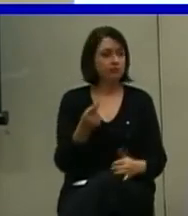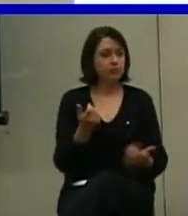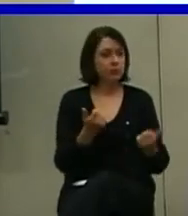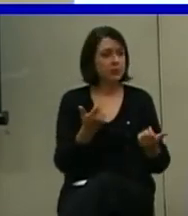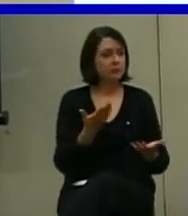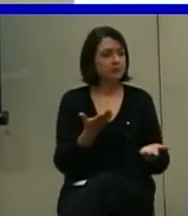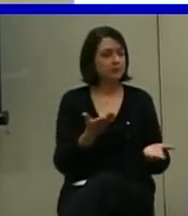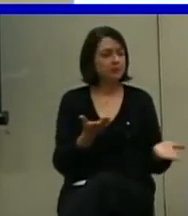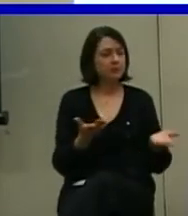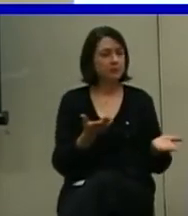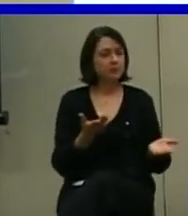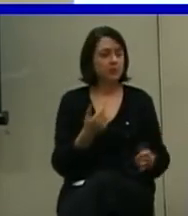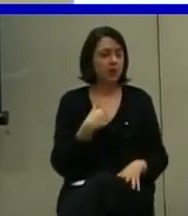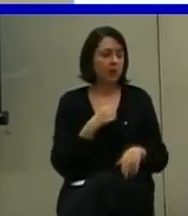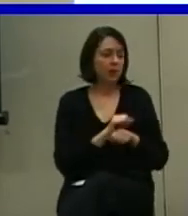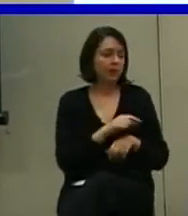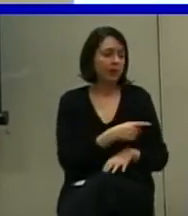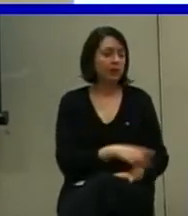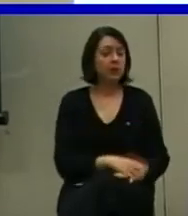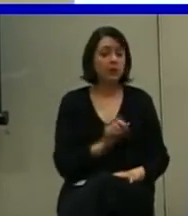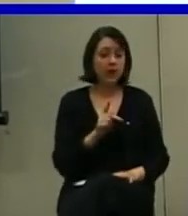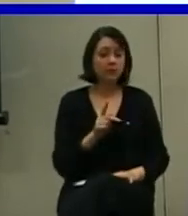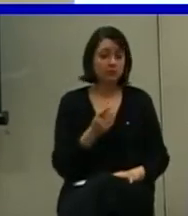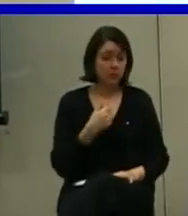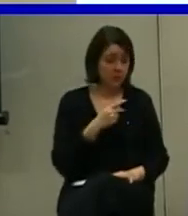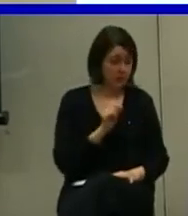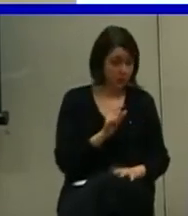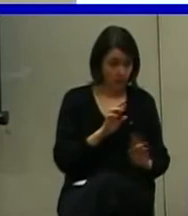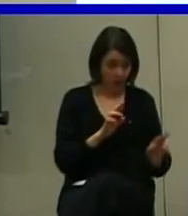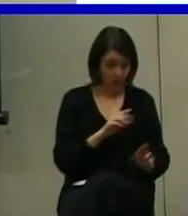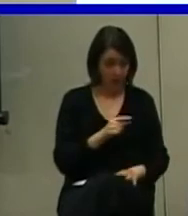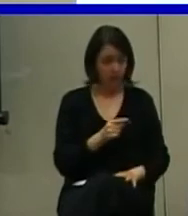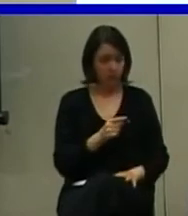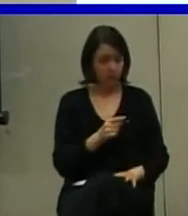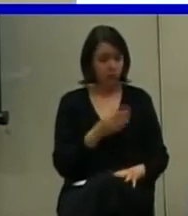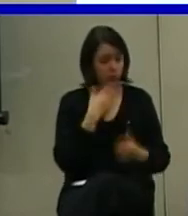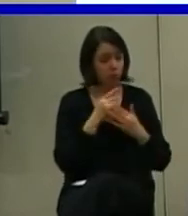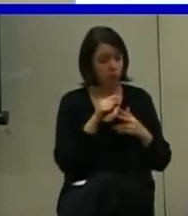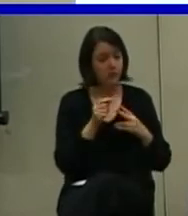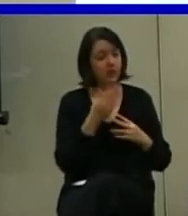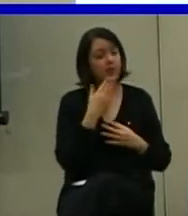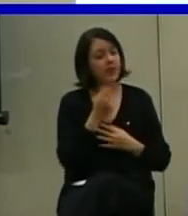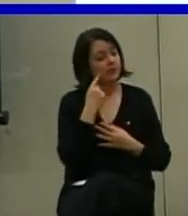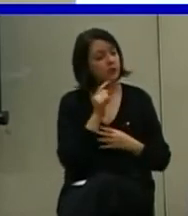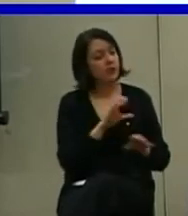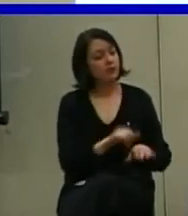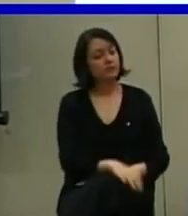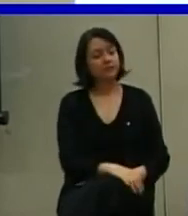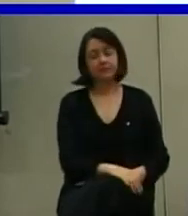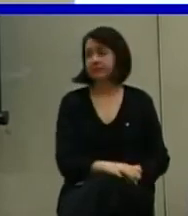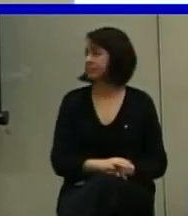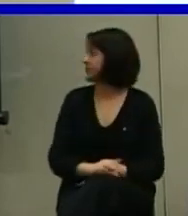to be? All right, you got your pencil, you're ready to go? It's a good choice. Thanks for making it.